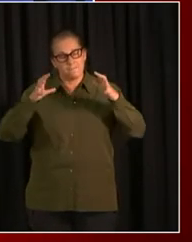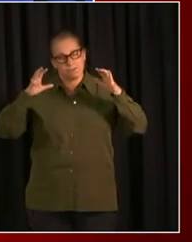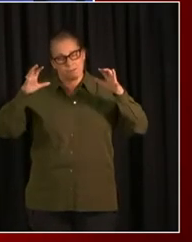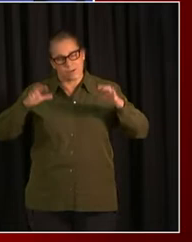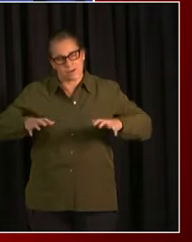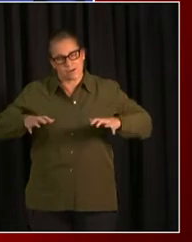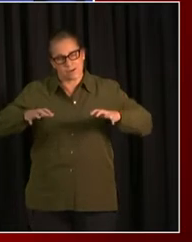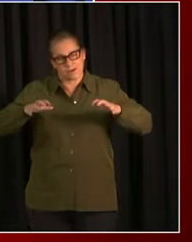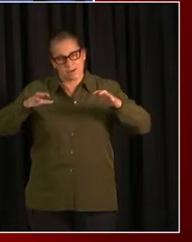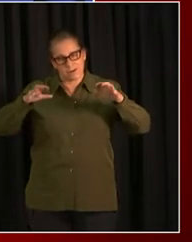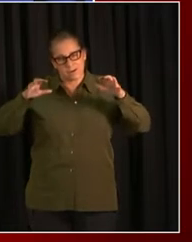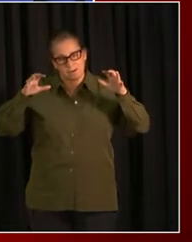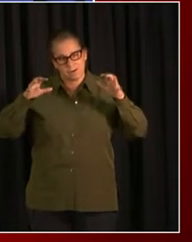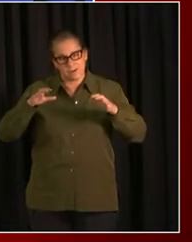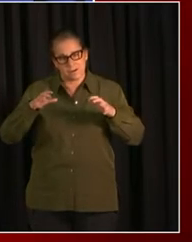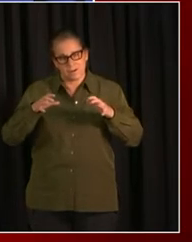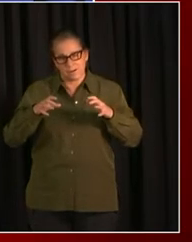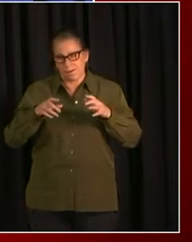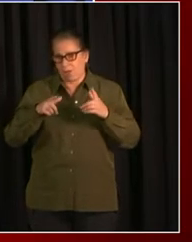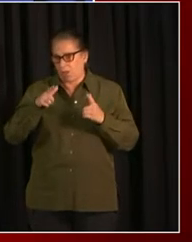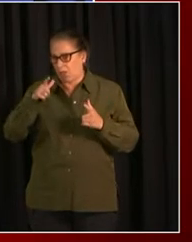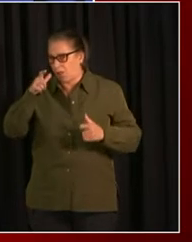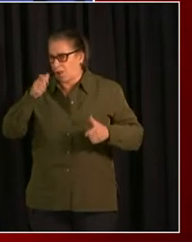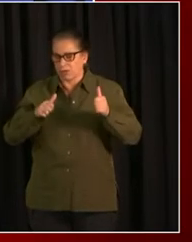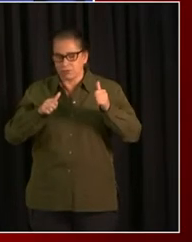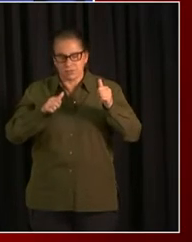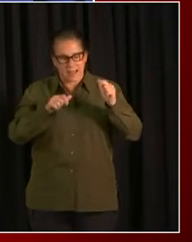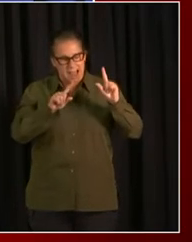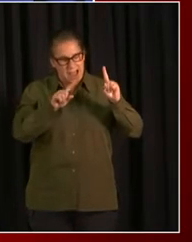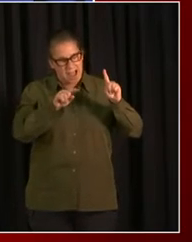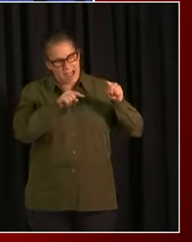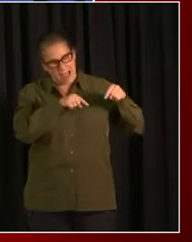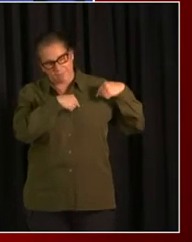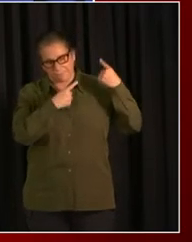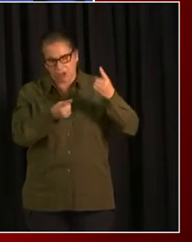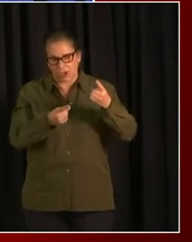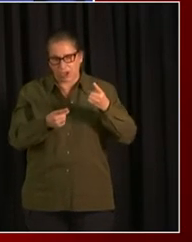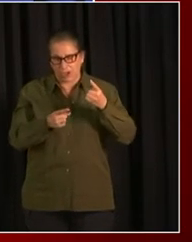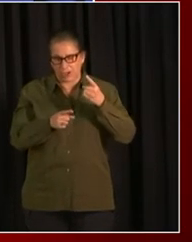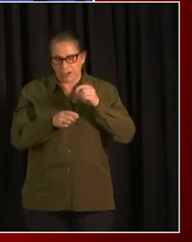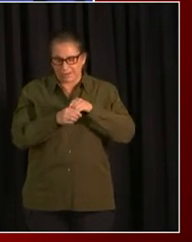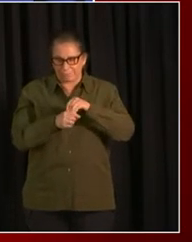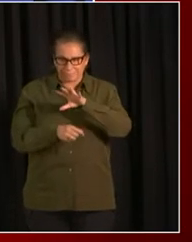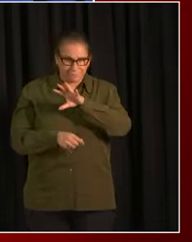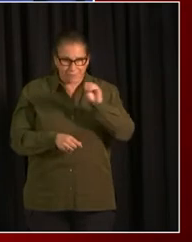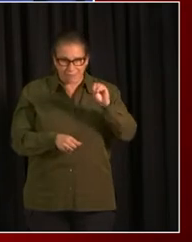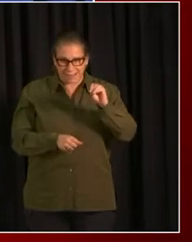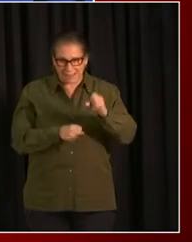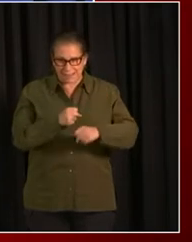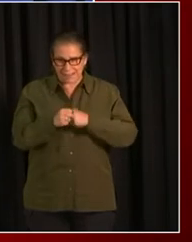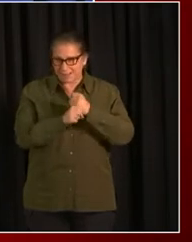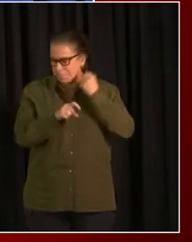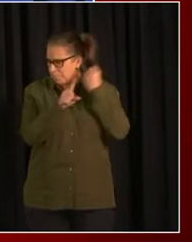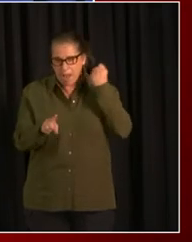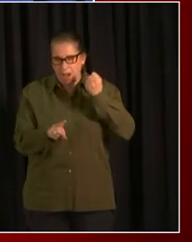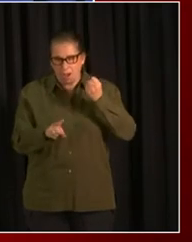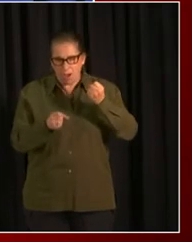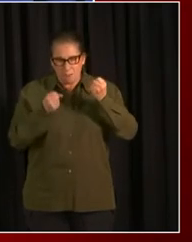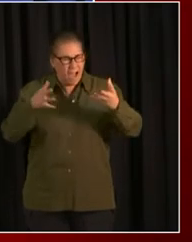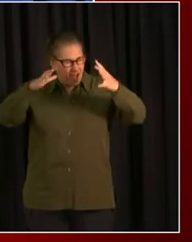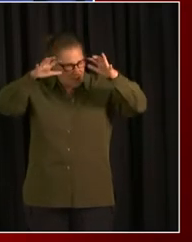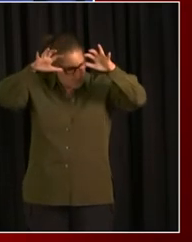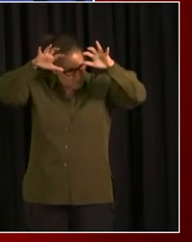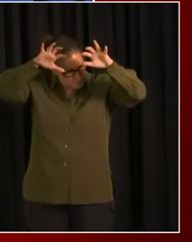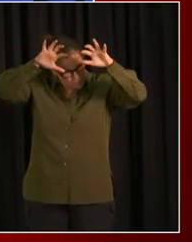10th, the largest accumulation of rain that we've had in the district since 1950. So, and we know that